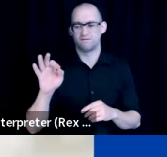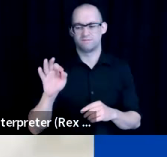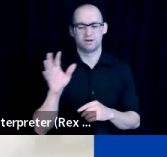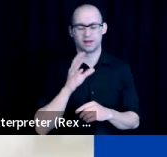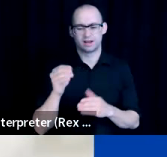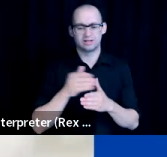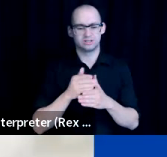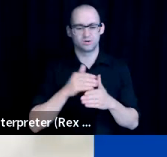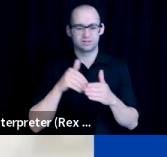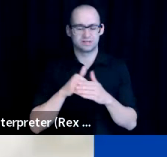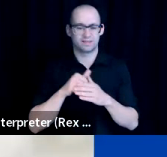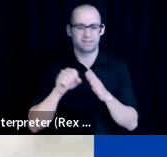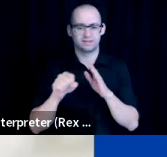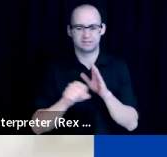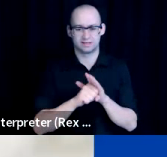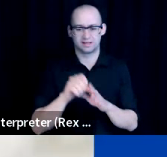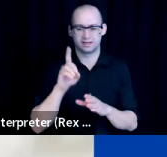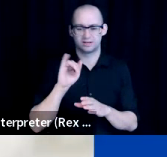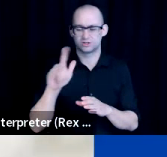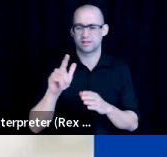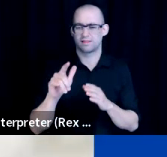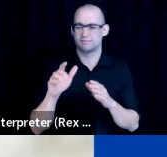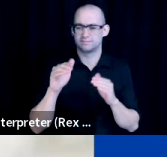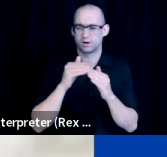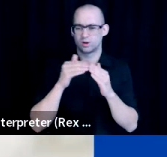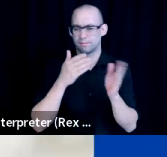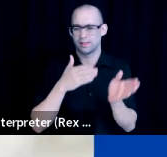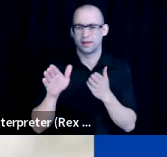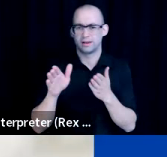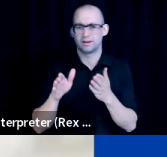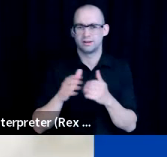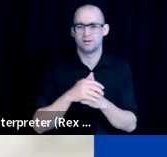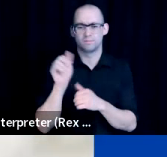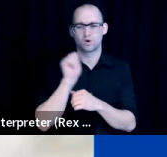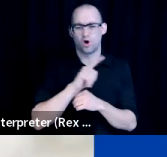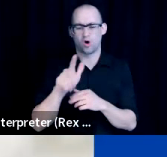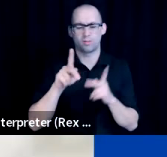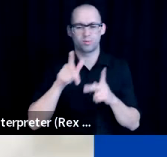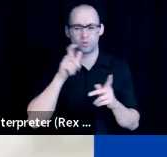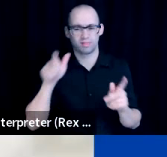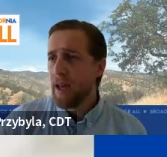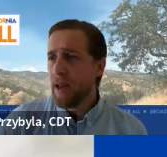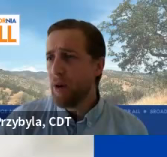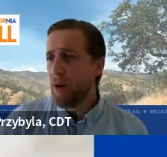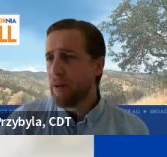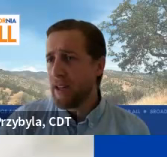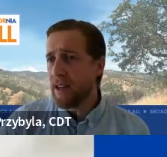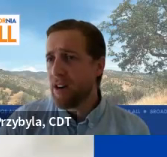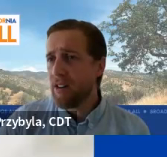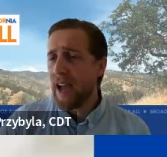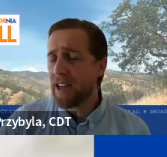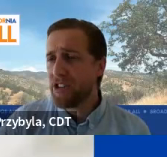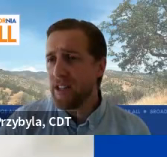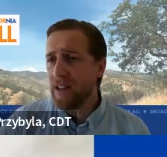state digital equity plan, but then also how we can get all residents and all California households to share more information. And so both with